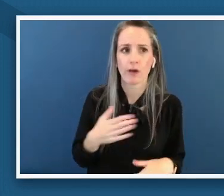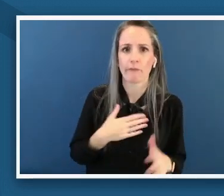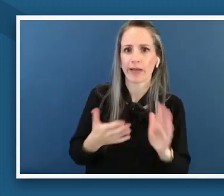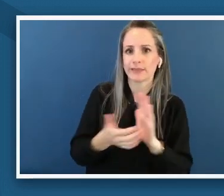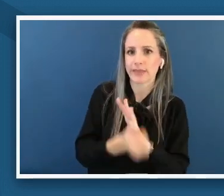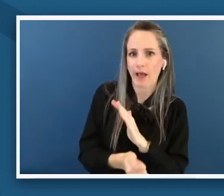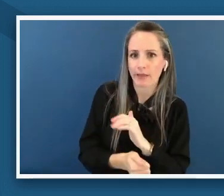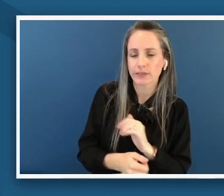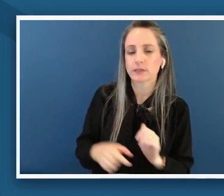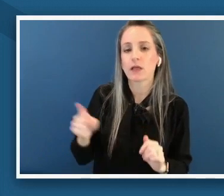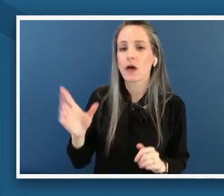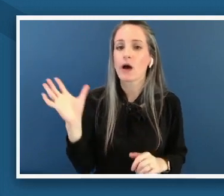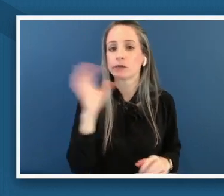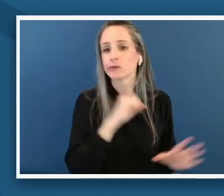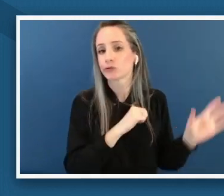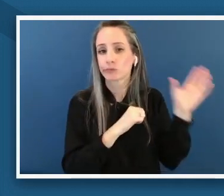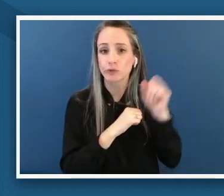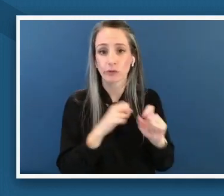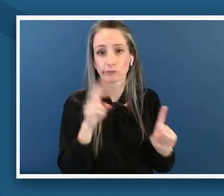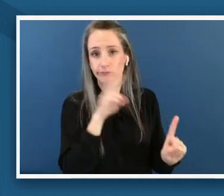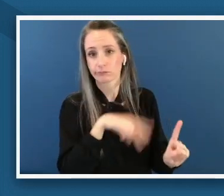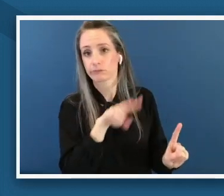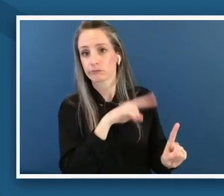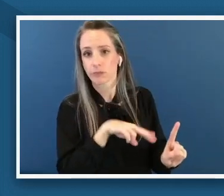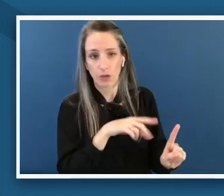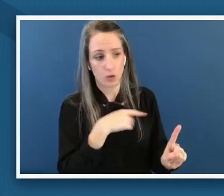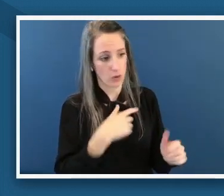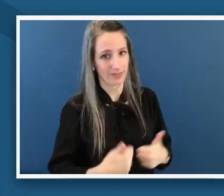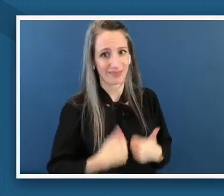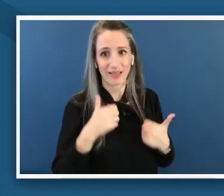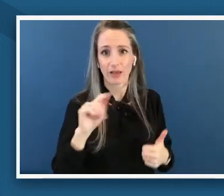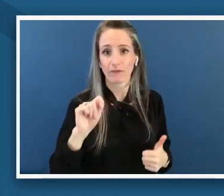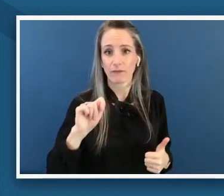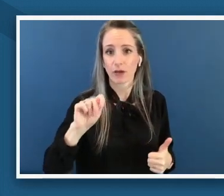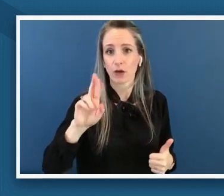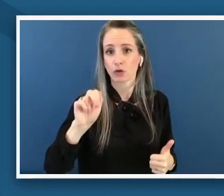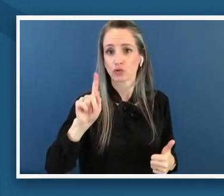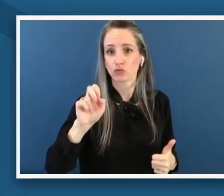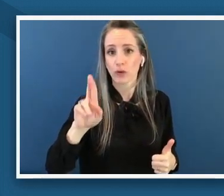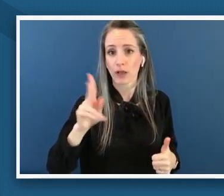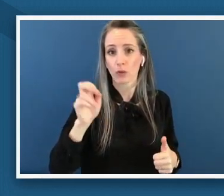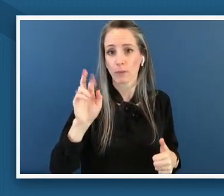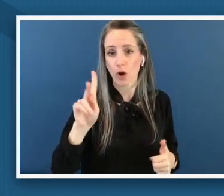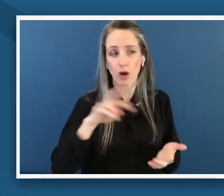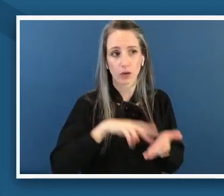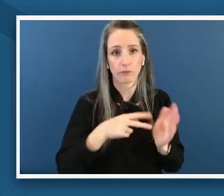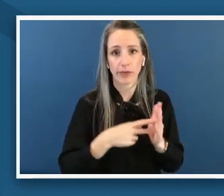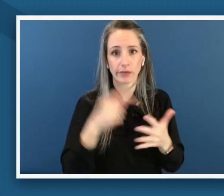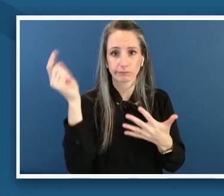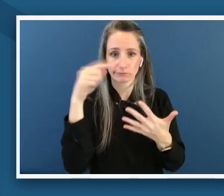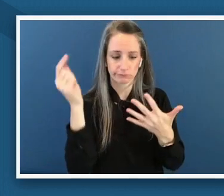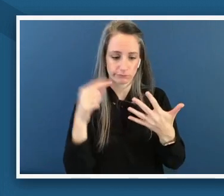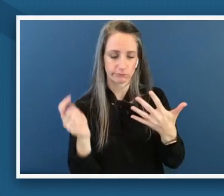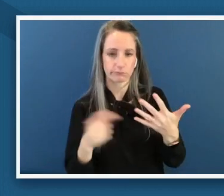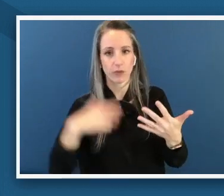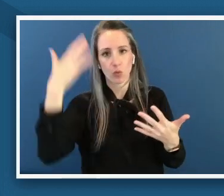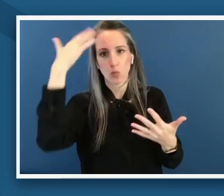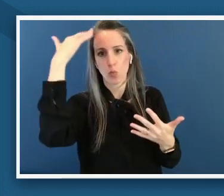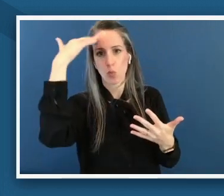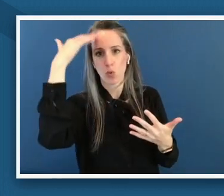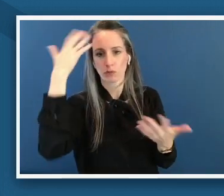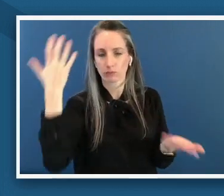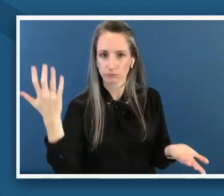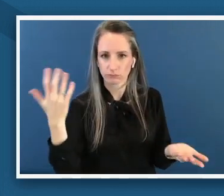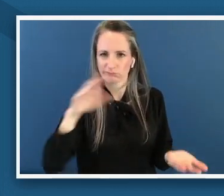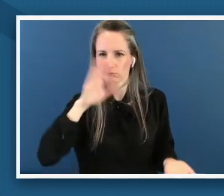because I was a kid that lived in a trailer park, right? Right. Or even an assumption about how much my mom loves me